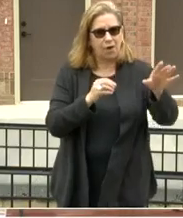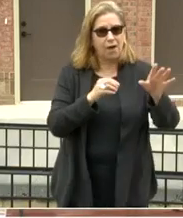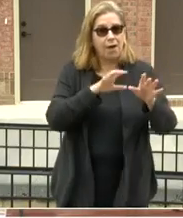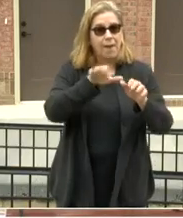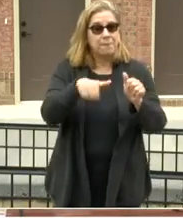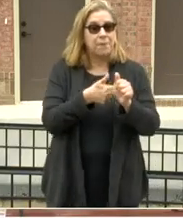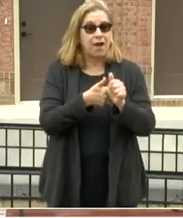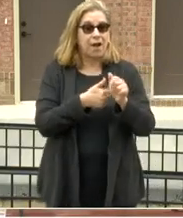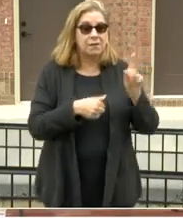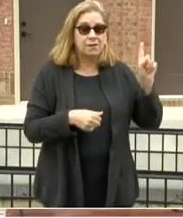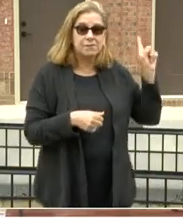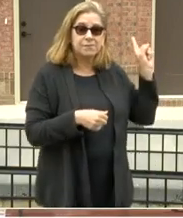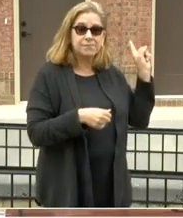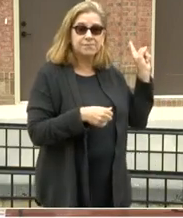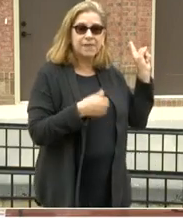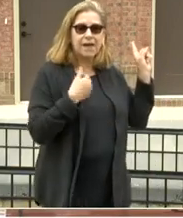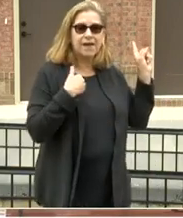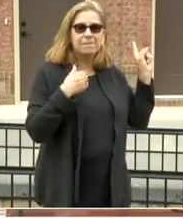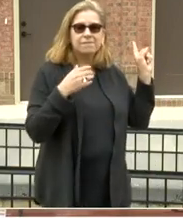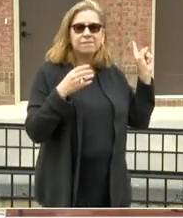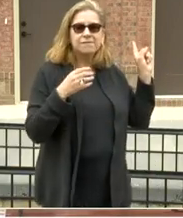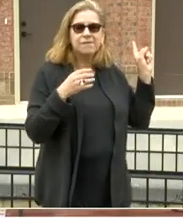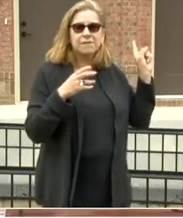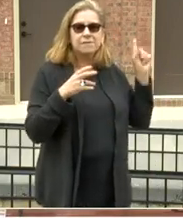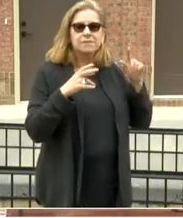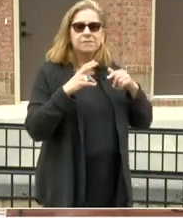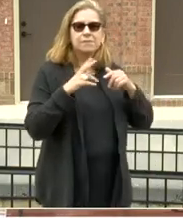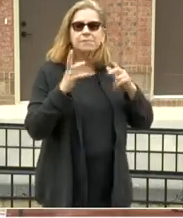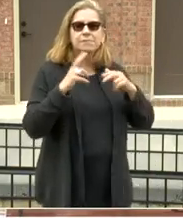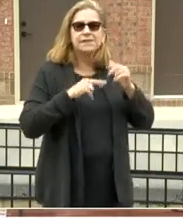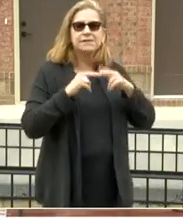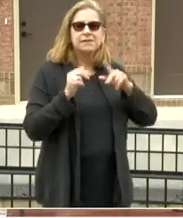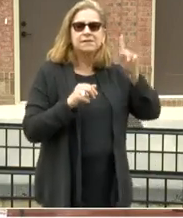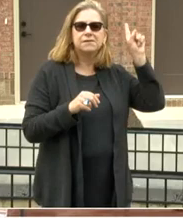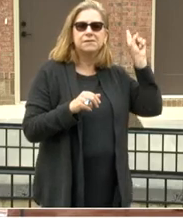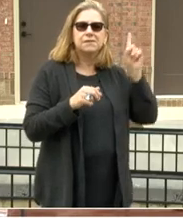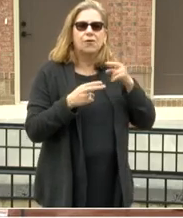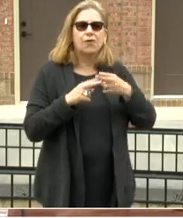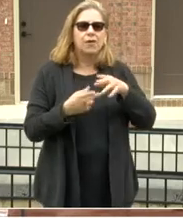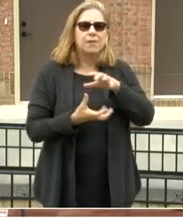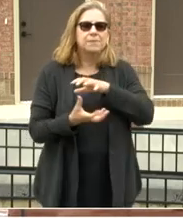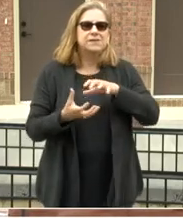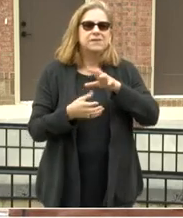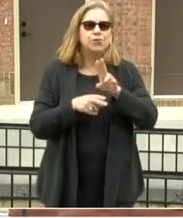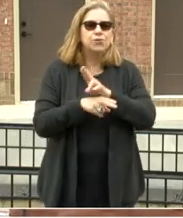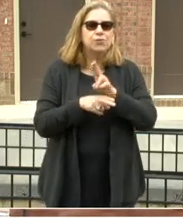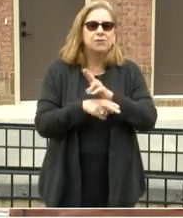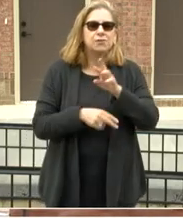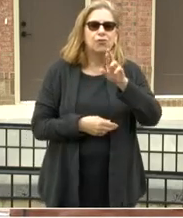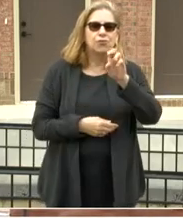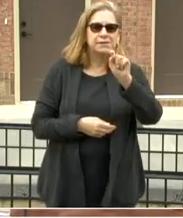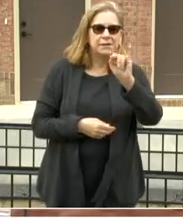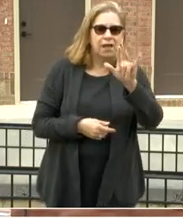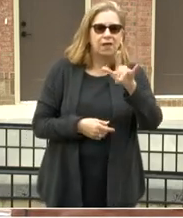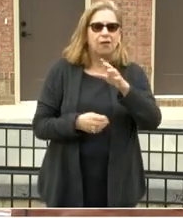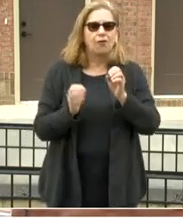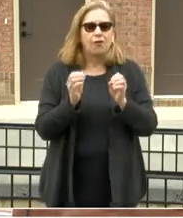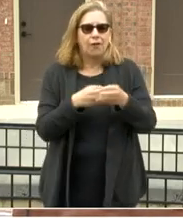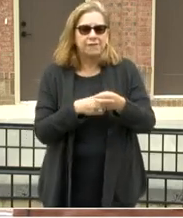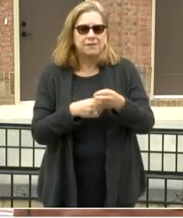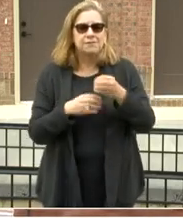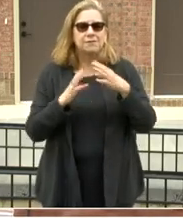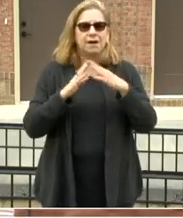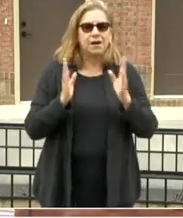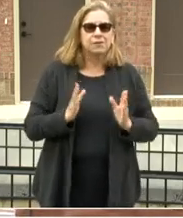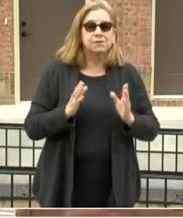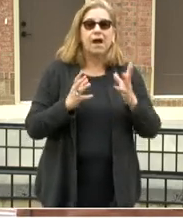over time become a mixed-use development with retail, office, and still more affordable housing. And we look